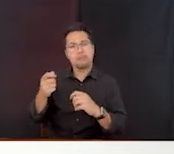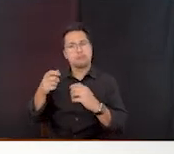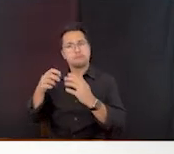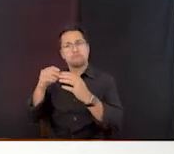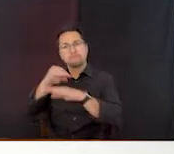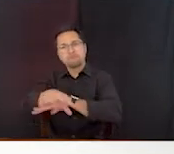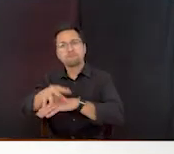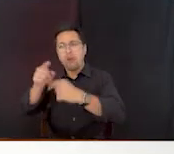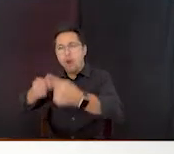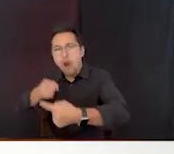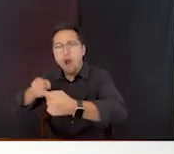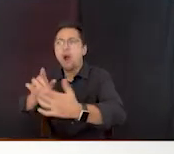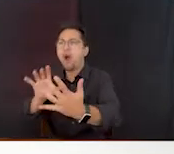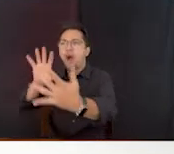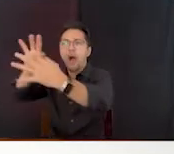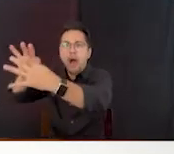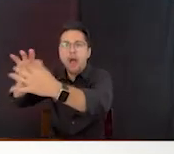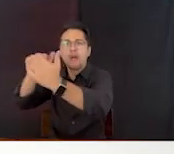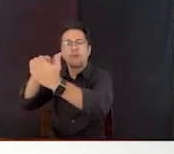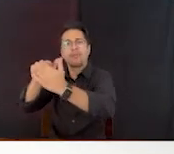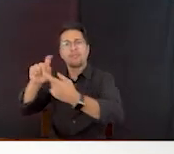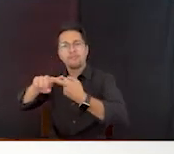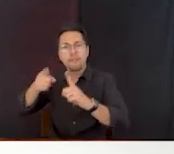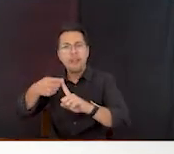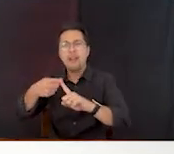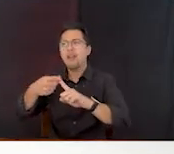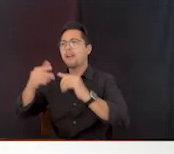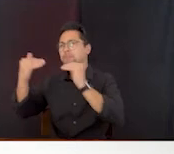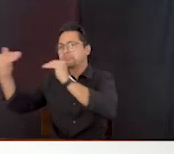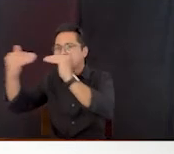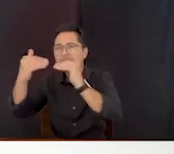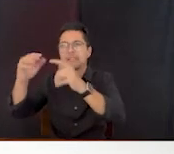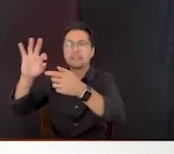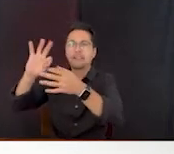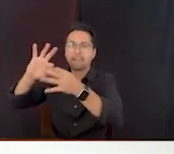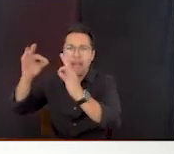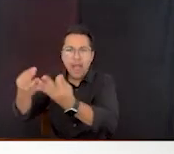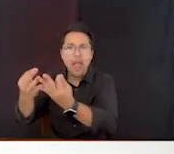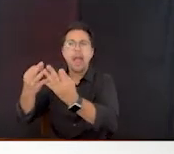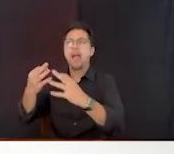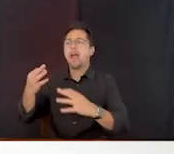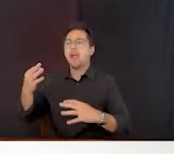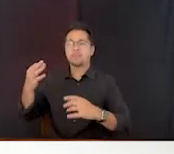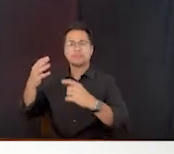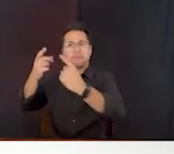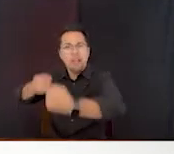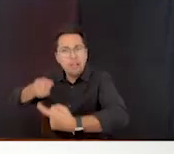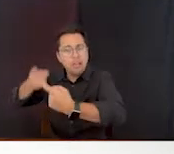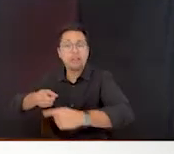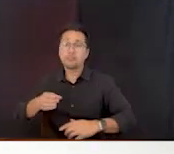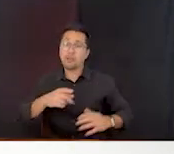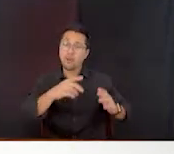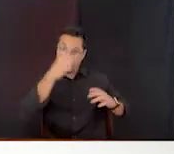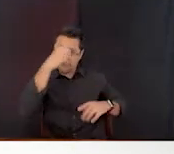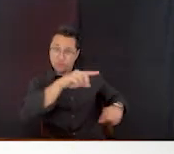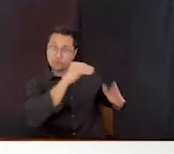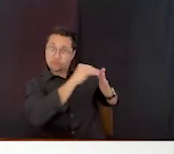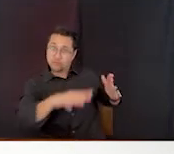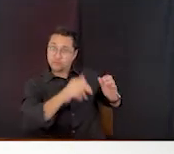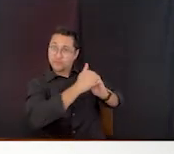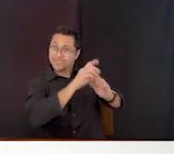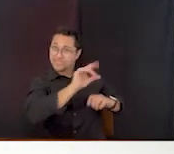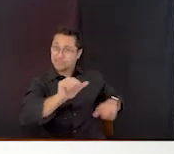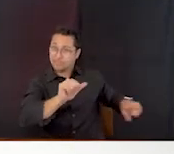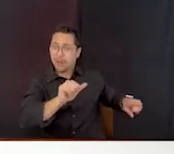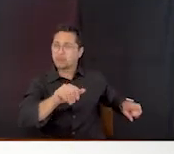my microphone a little far away. But this changing social setting made it difficult for